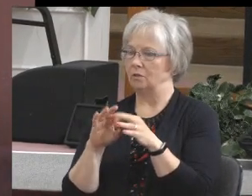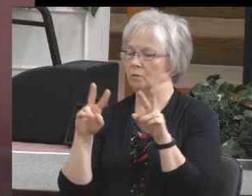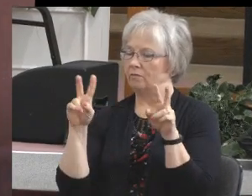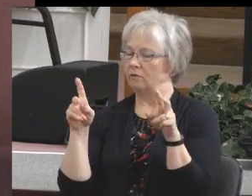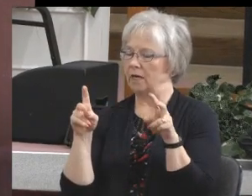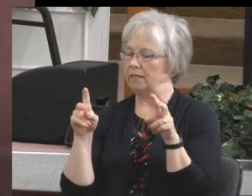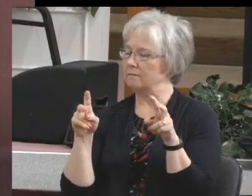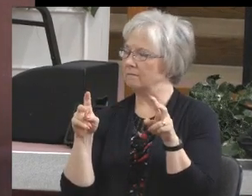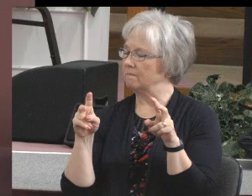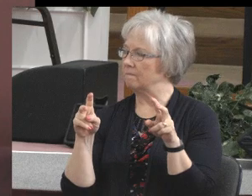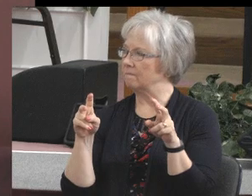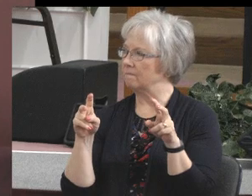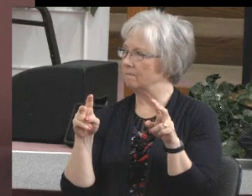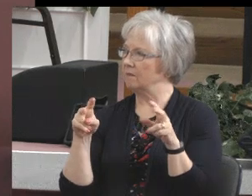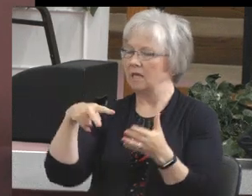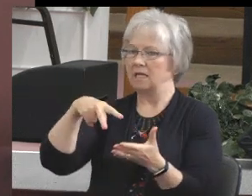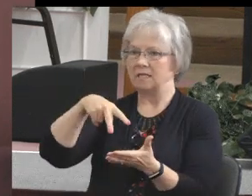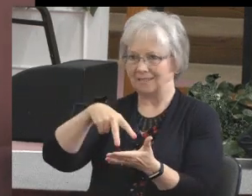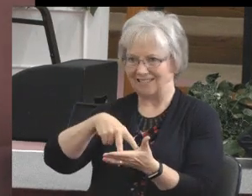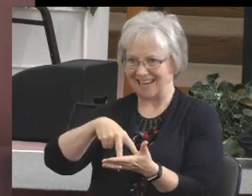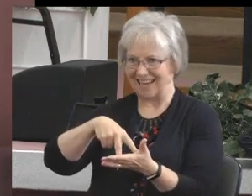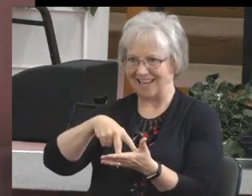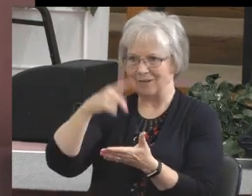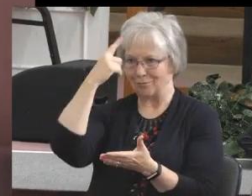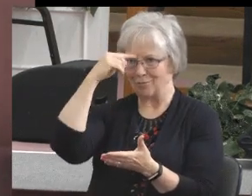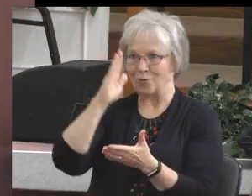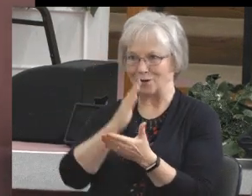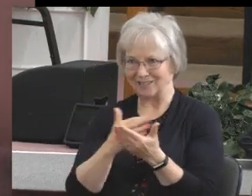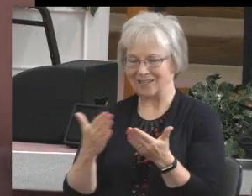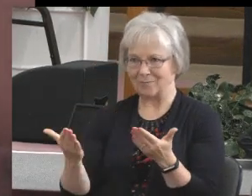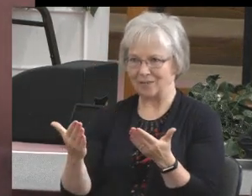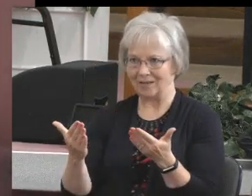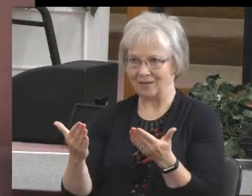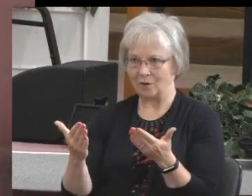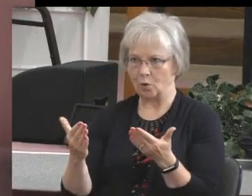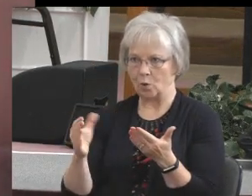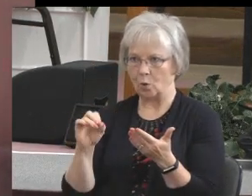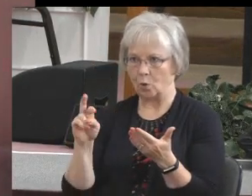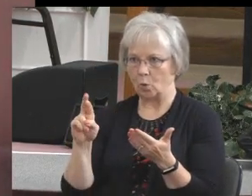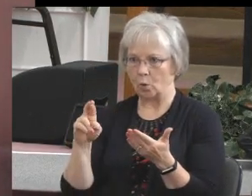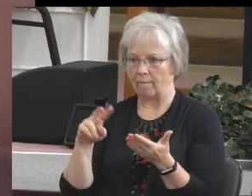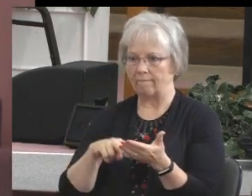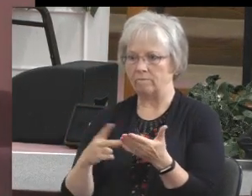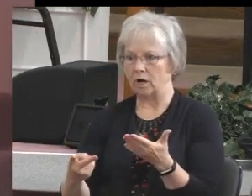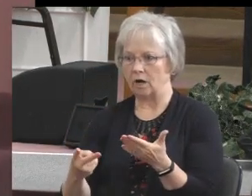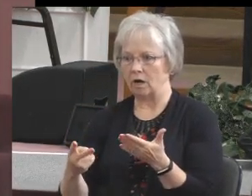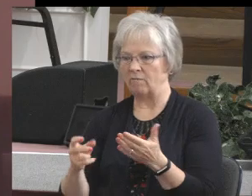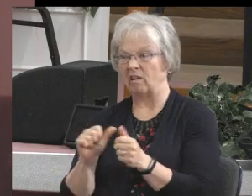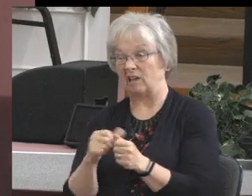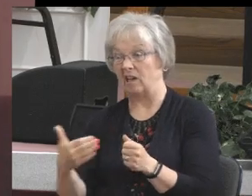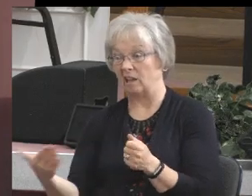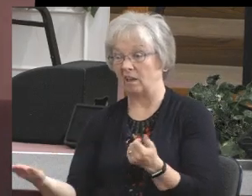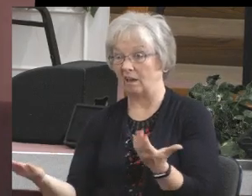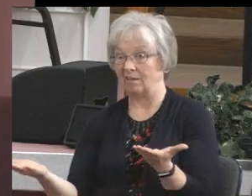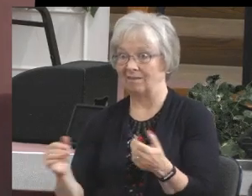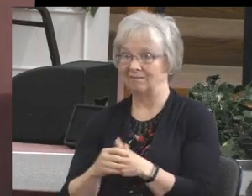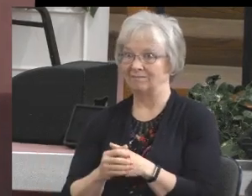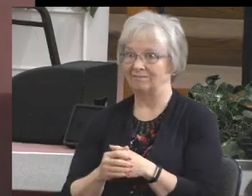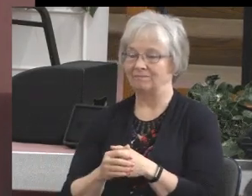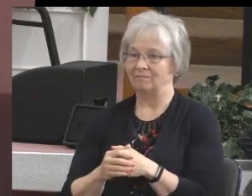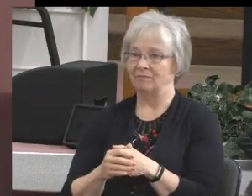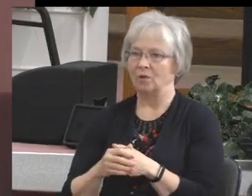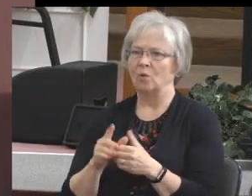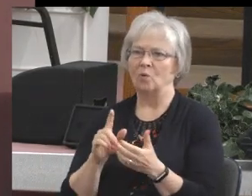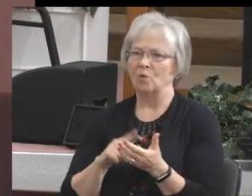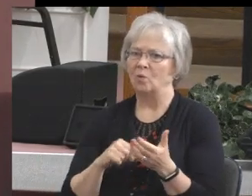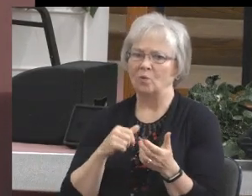Stand for something or you'll fall for anything. You might say, well, what's the harm? They